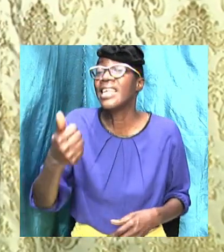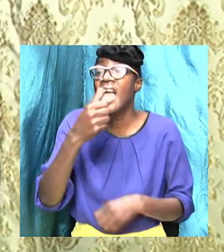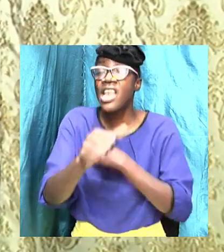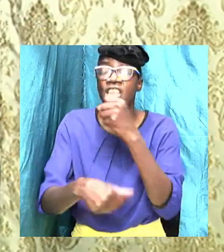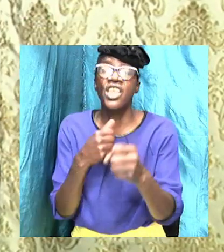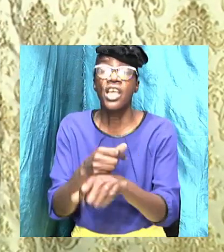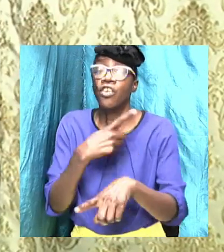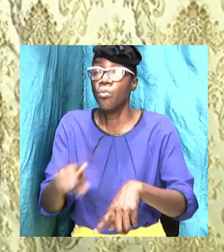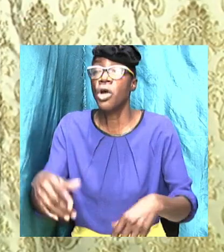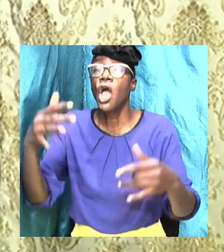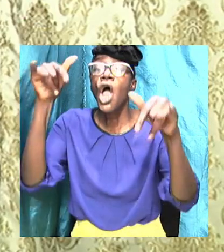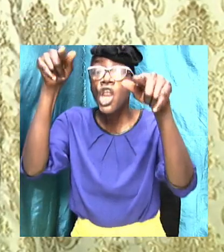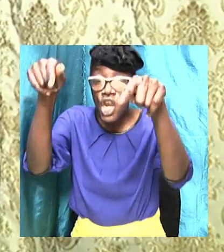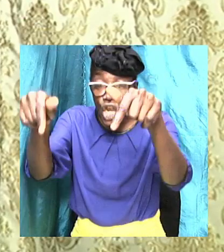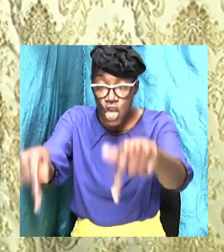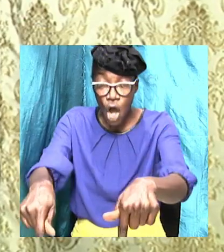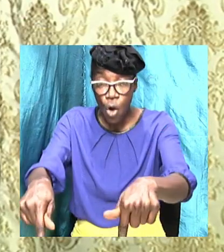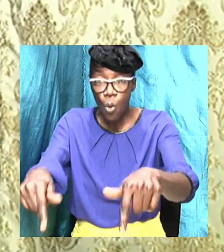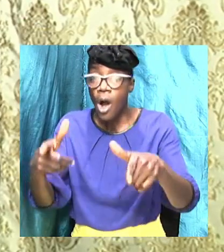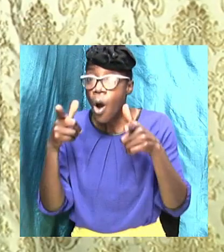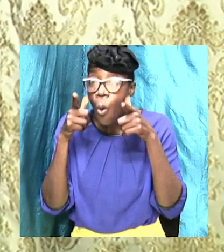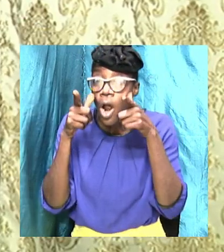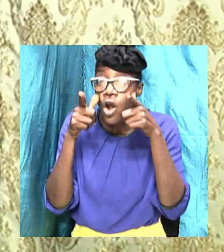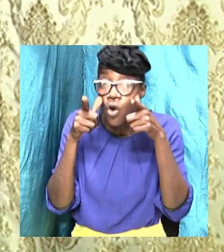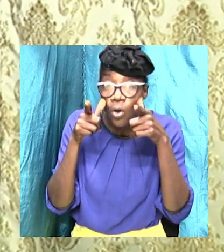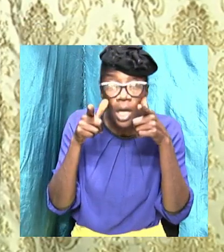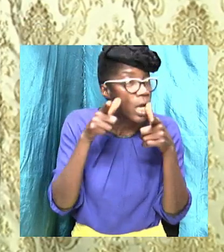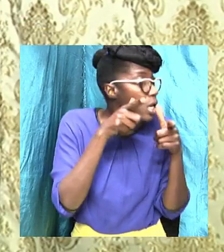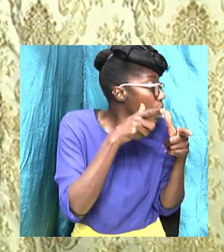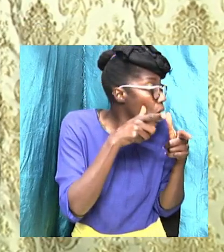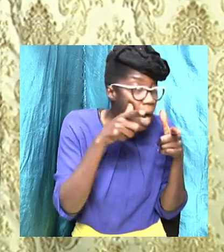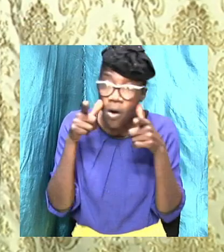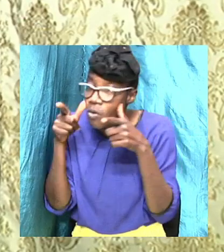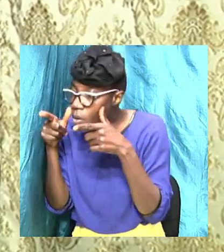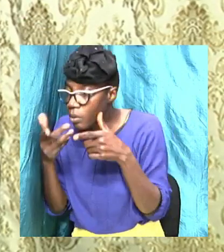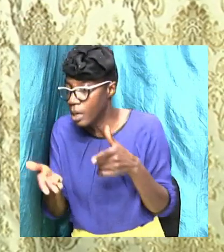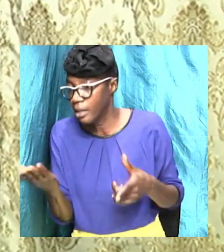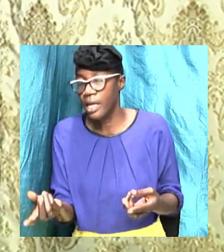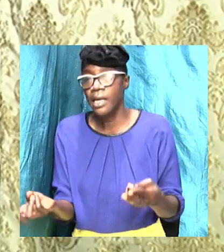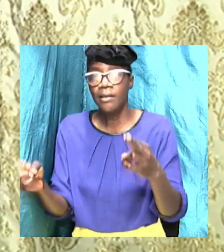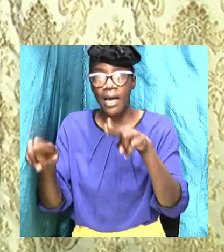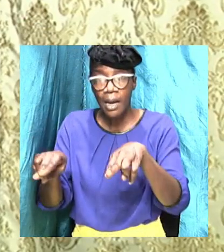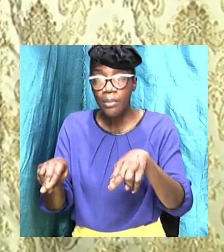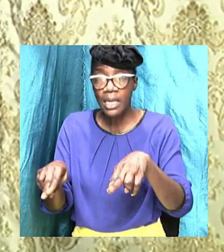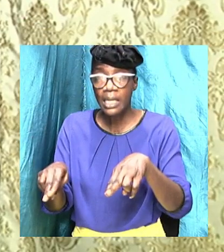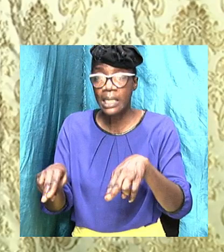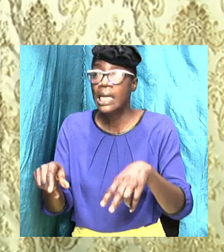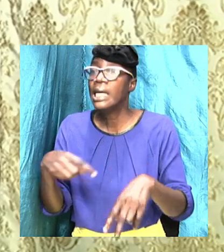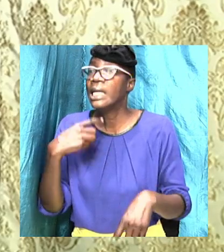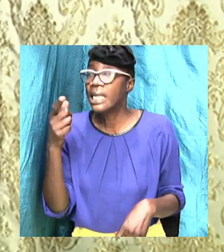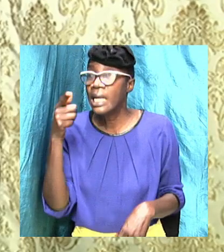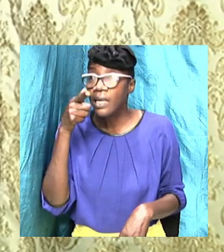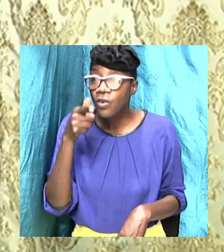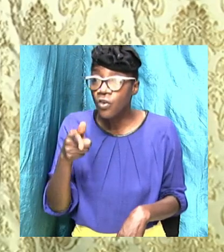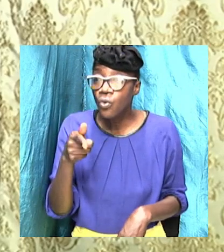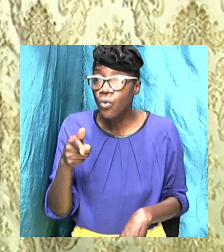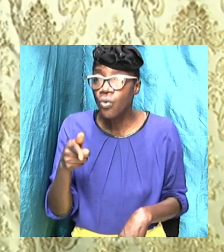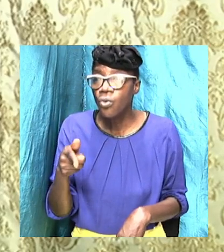right now, when we are looking around us and some things are happening, church, I'm telling you,